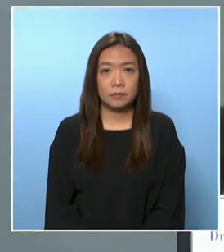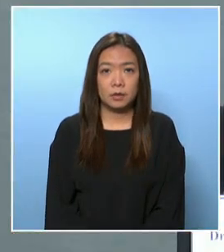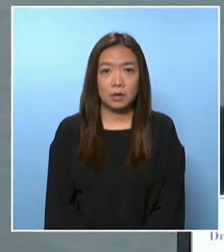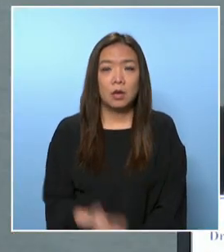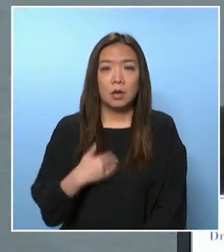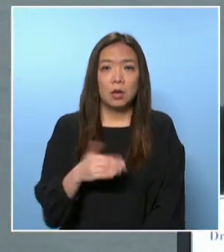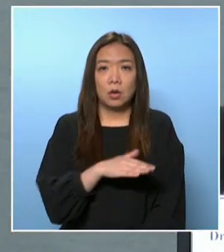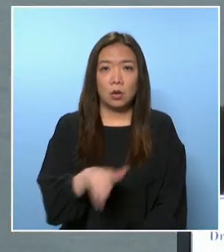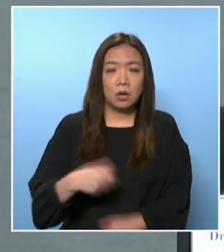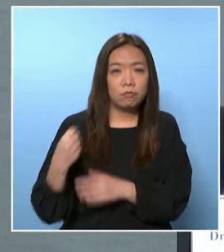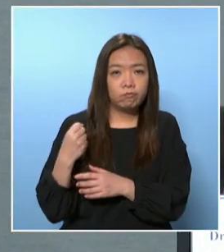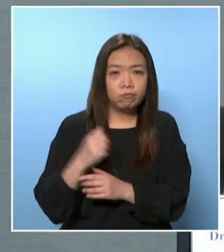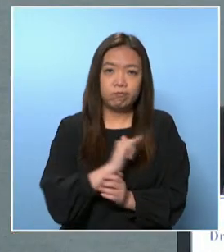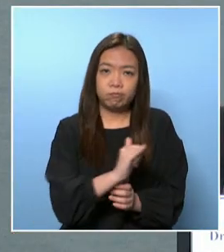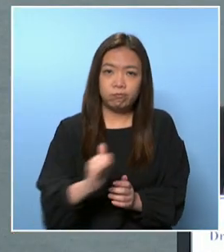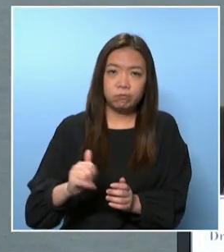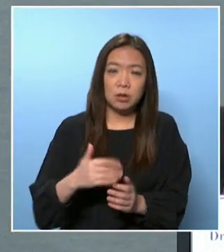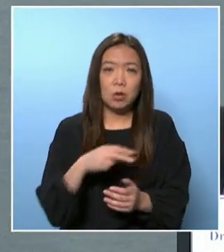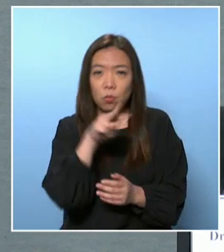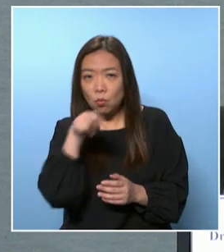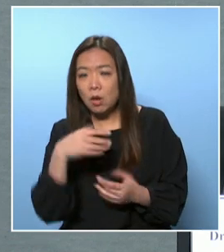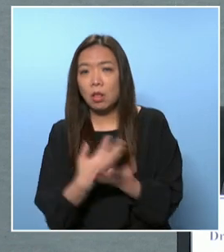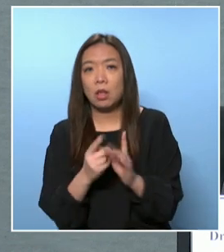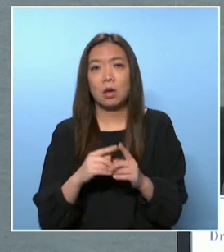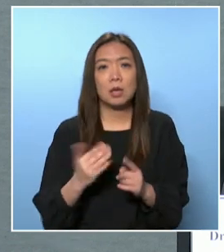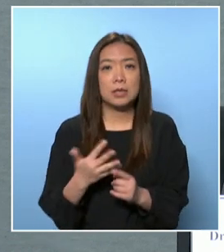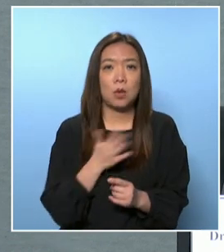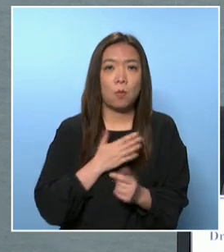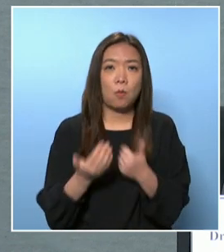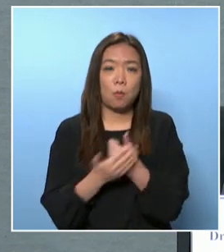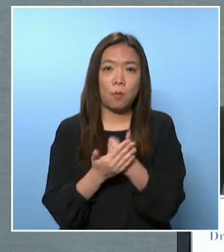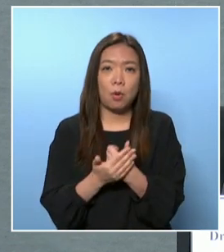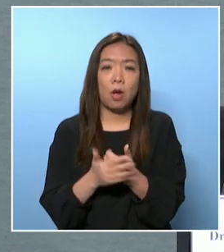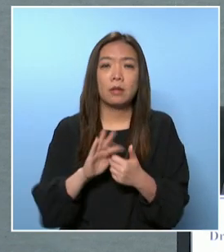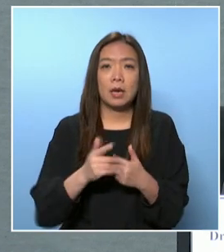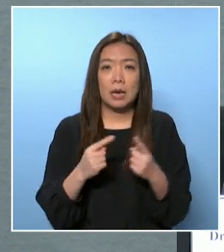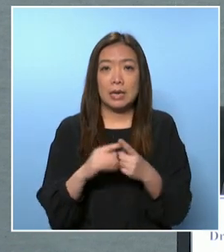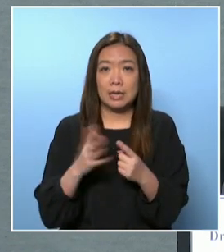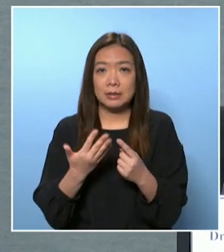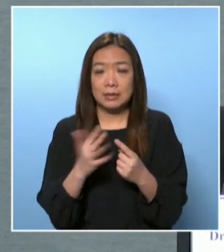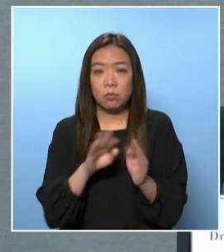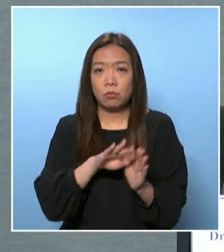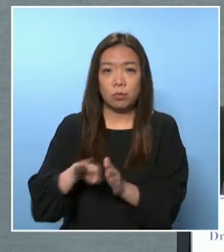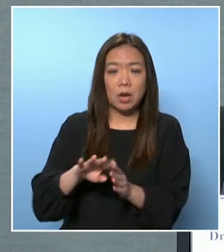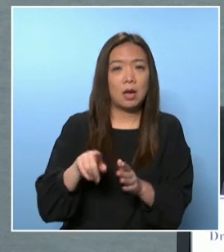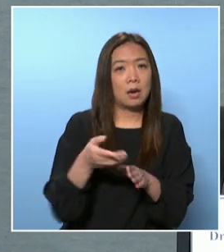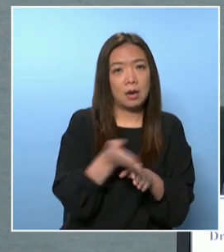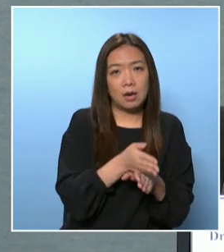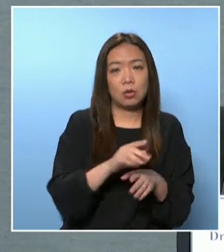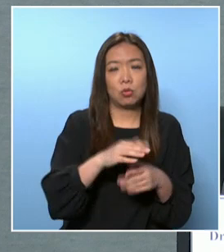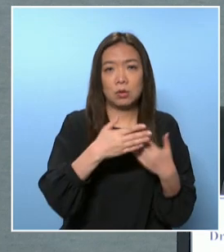much the issue. So we are sourcing or identifying manpower from many